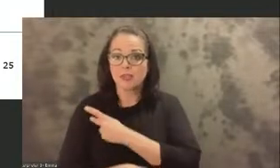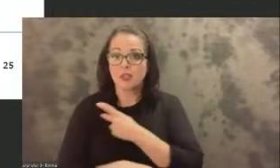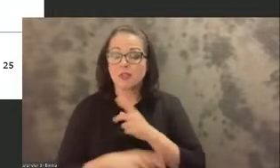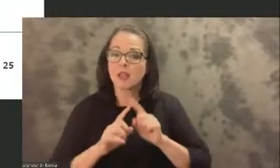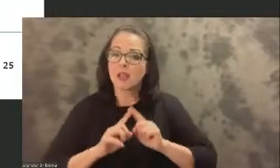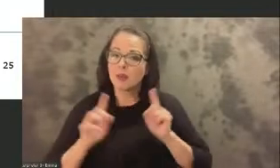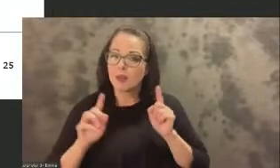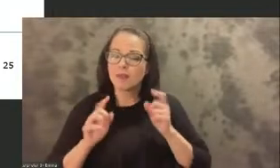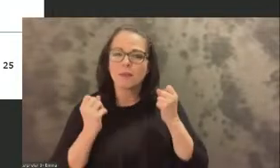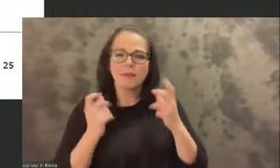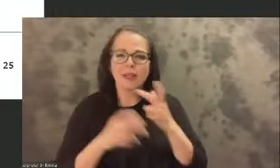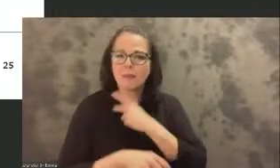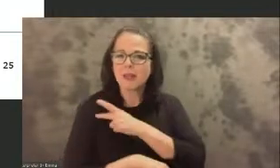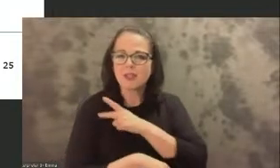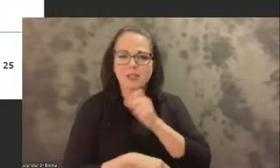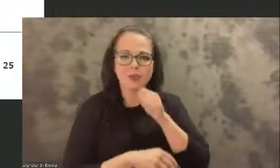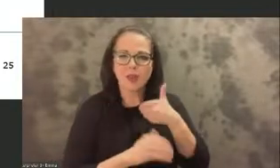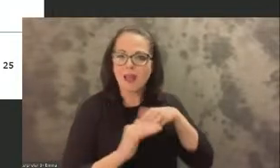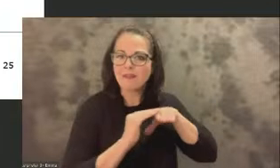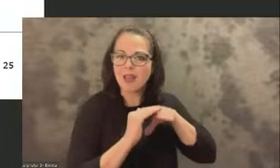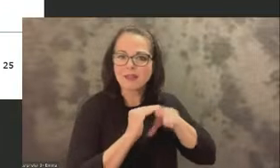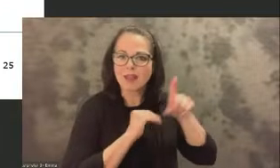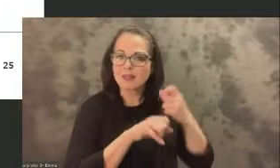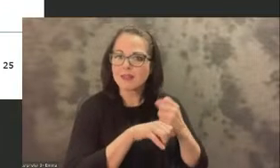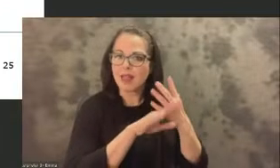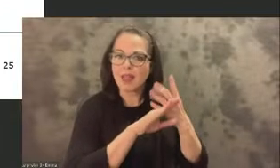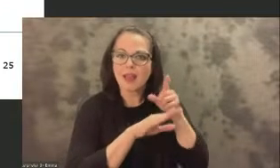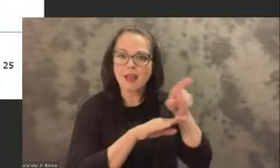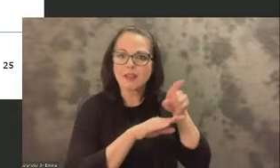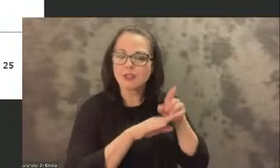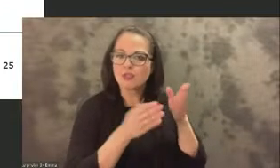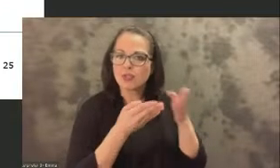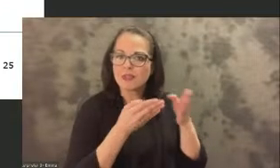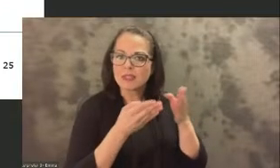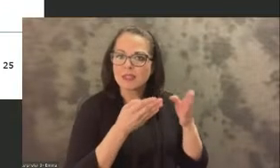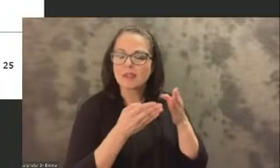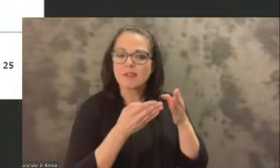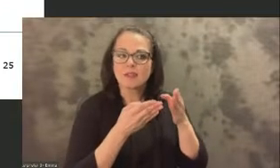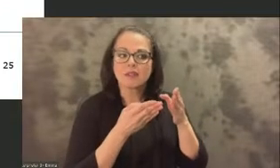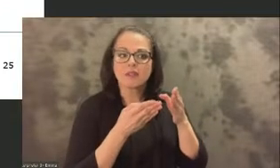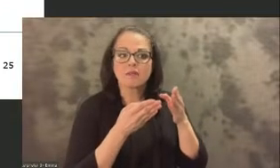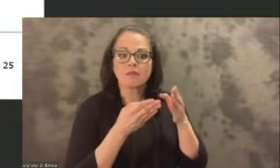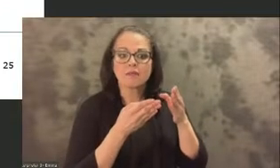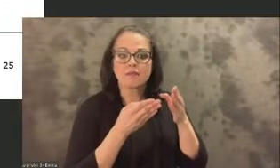However, many patients don't have access to telehealth services, and we need to